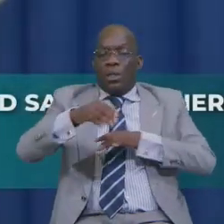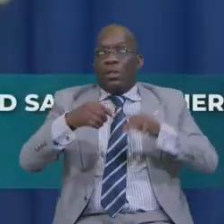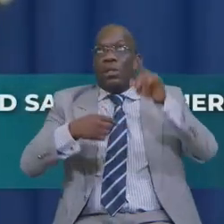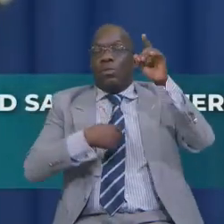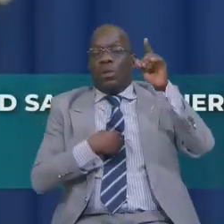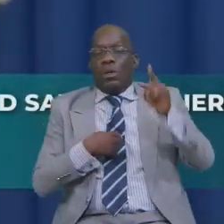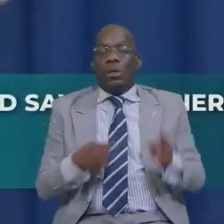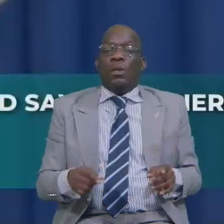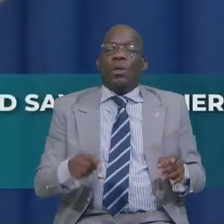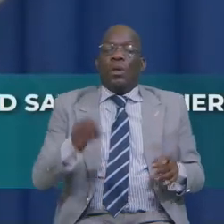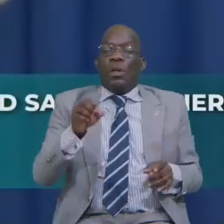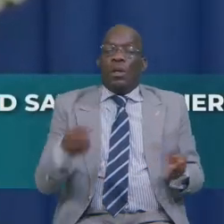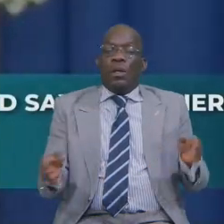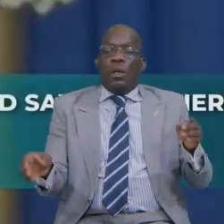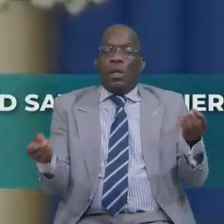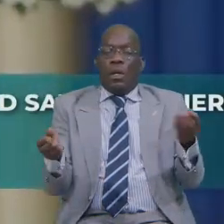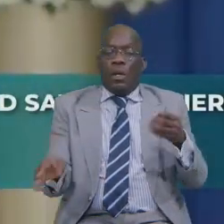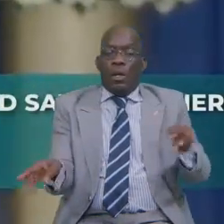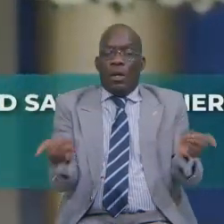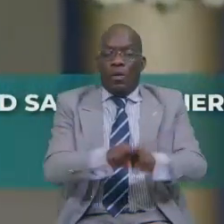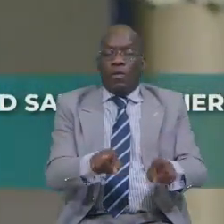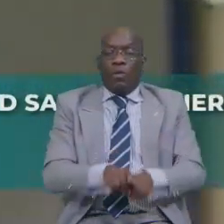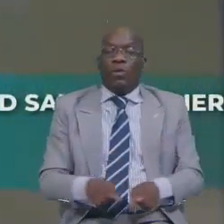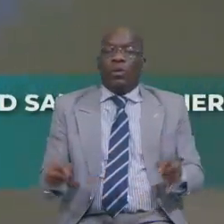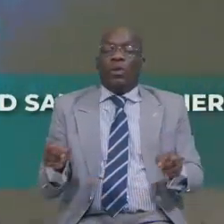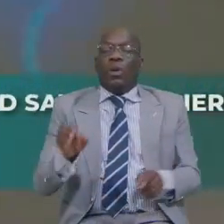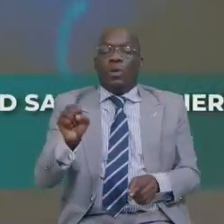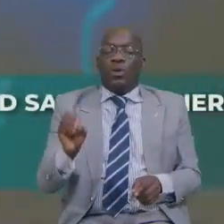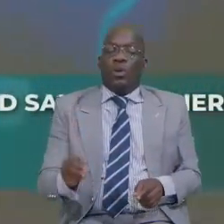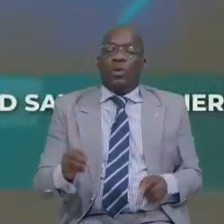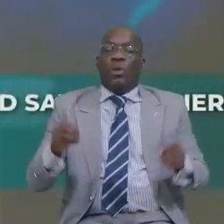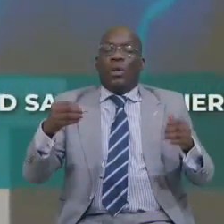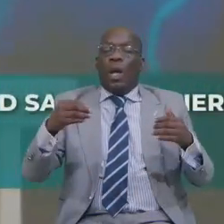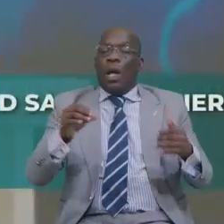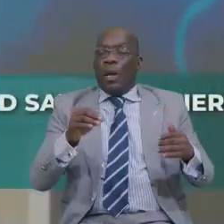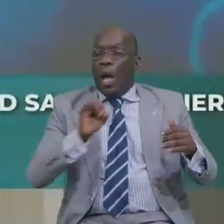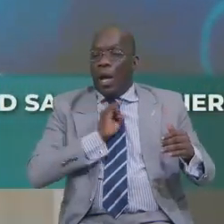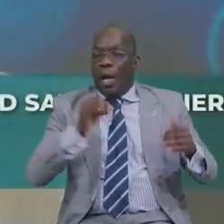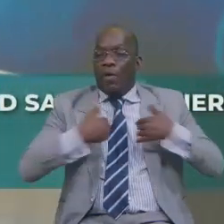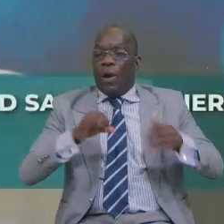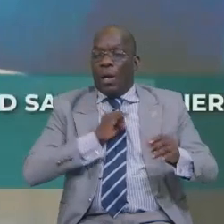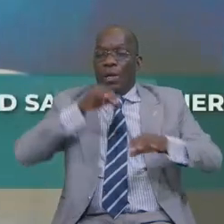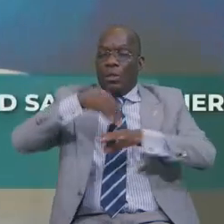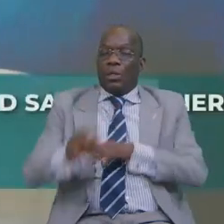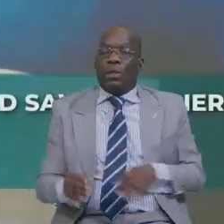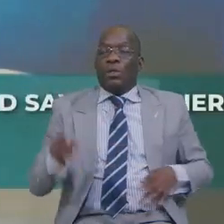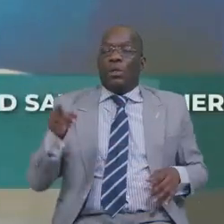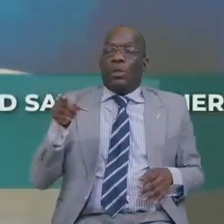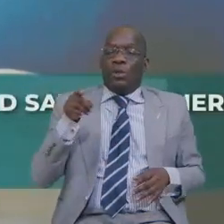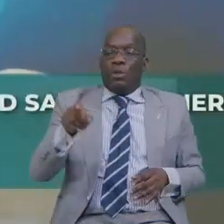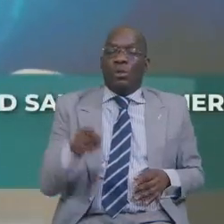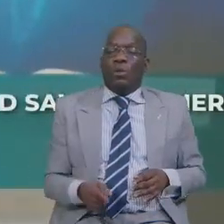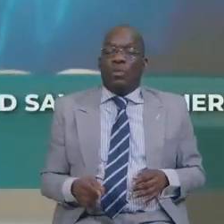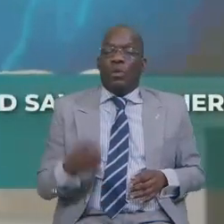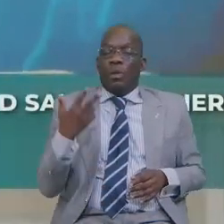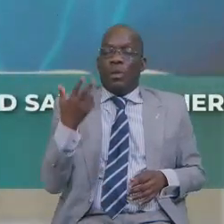have I sent you. Even so, as he sent us, sent I you. Three things